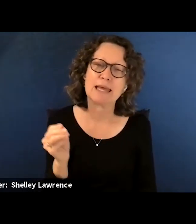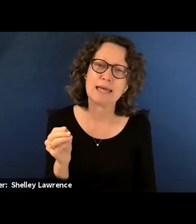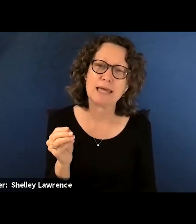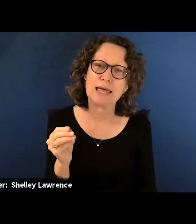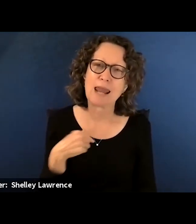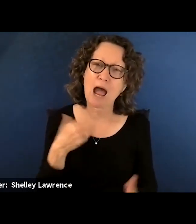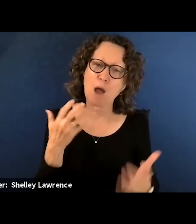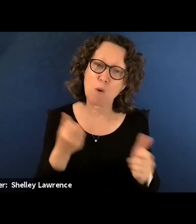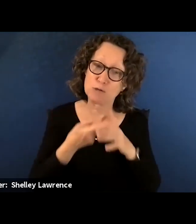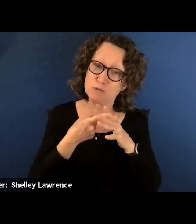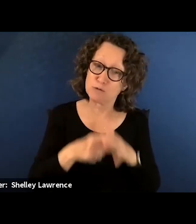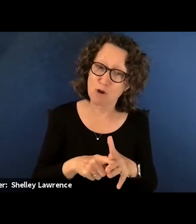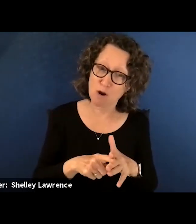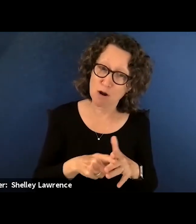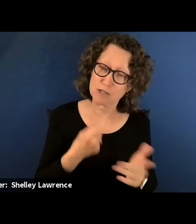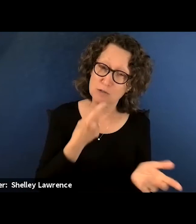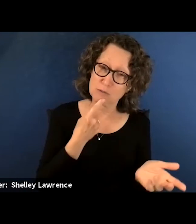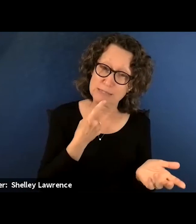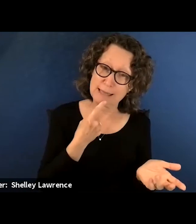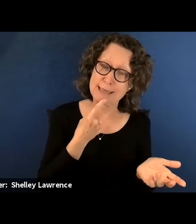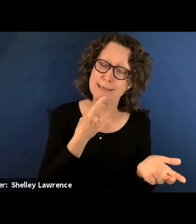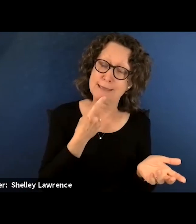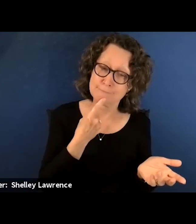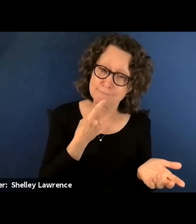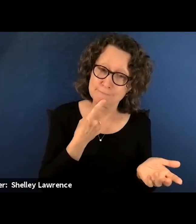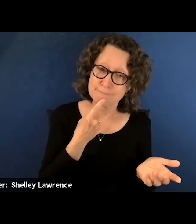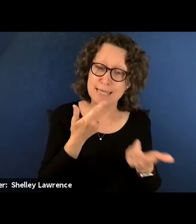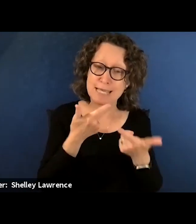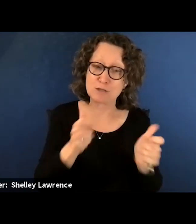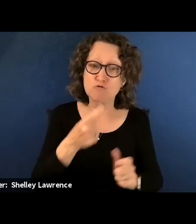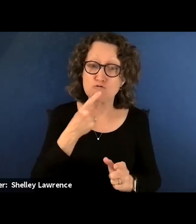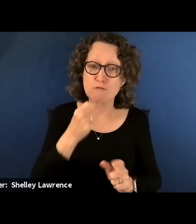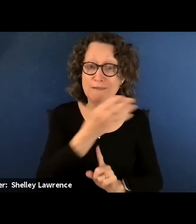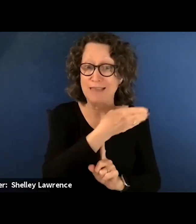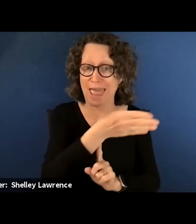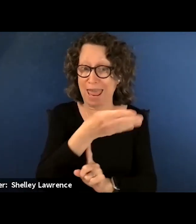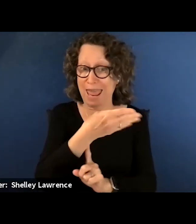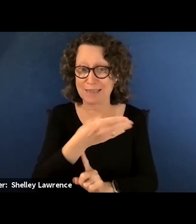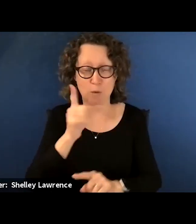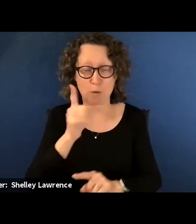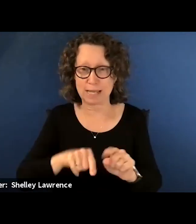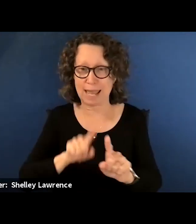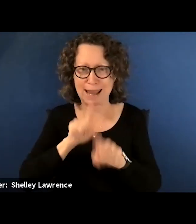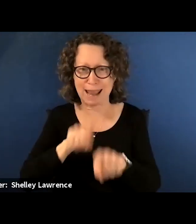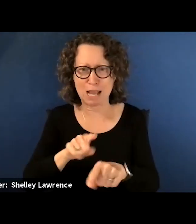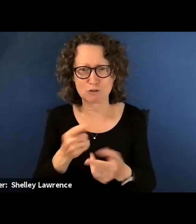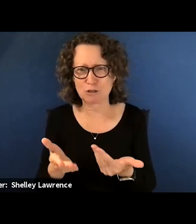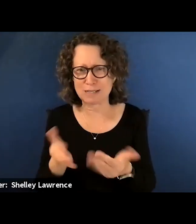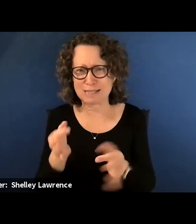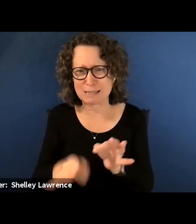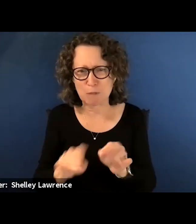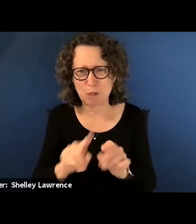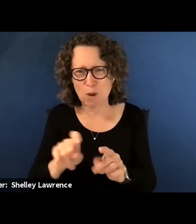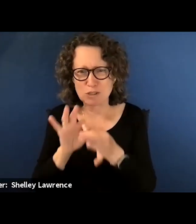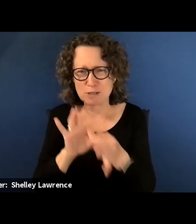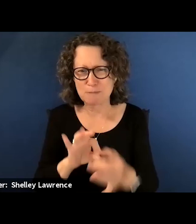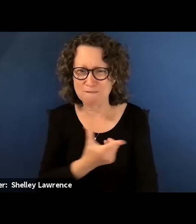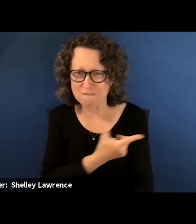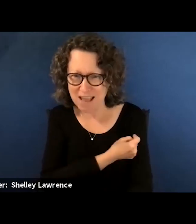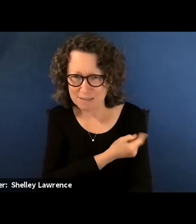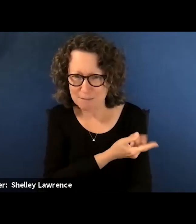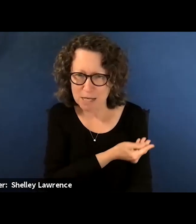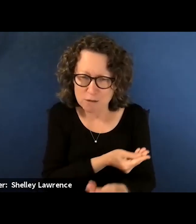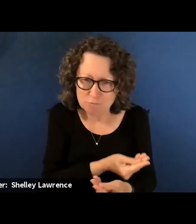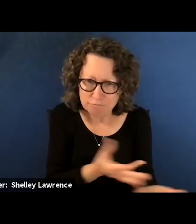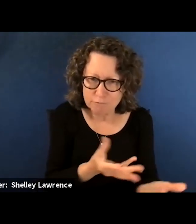I just want to start by saying that it's a huge red flag that we can't answer these simple questions concerning vaccinated